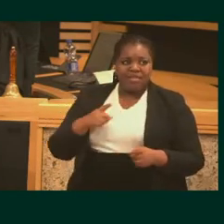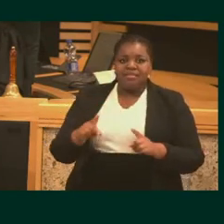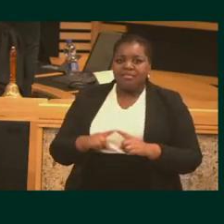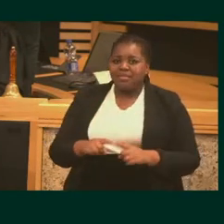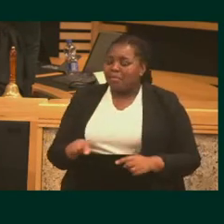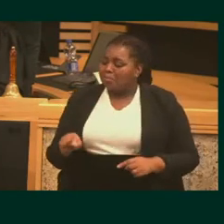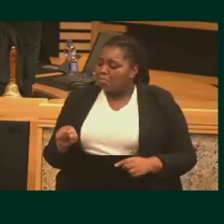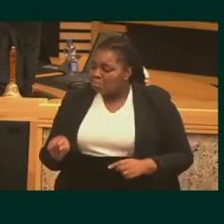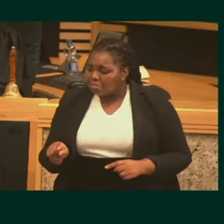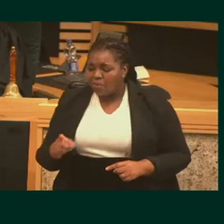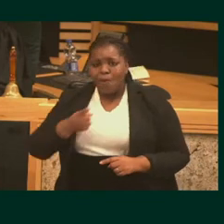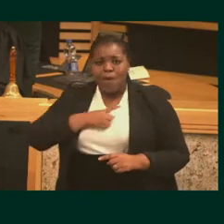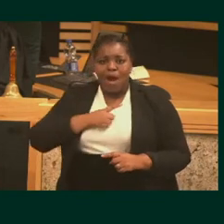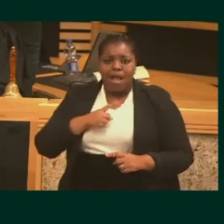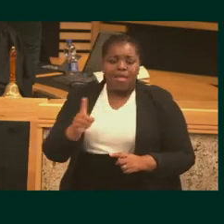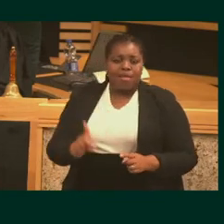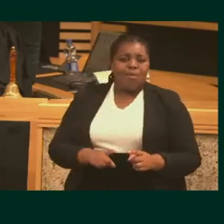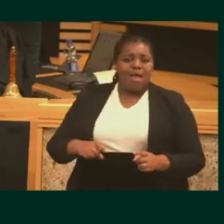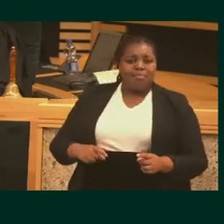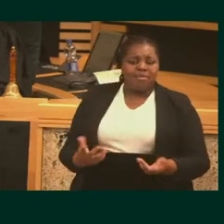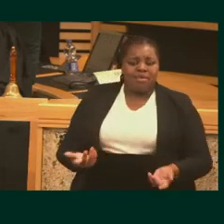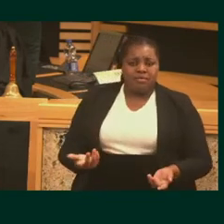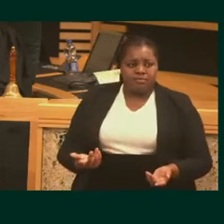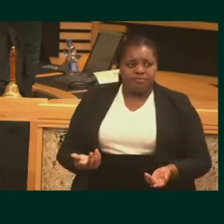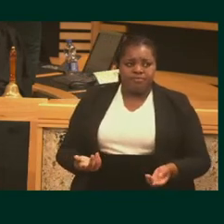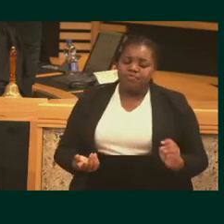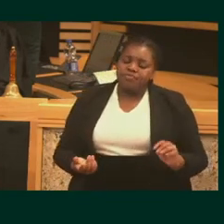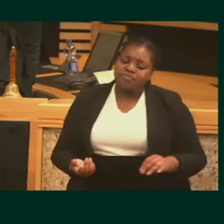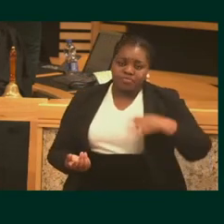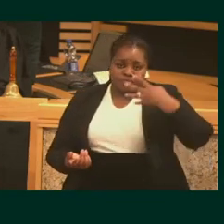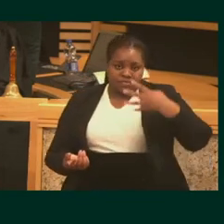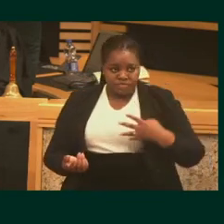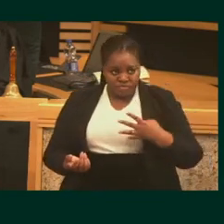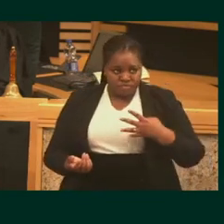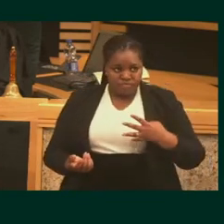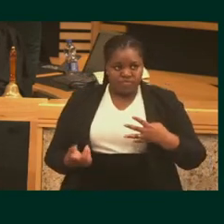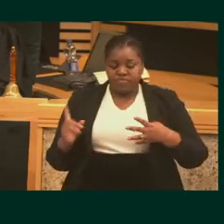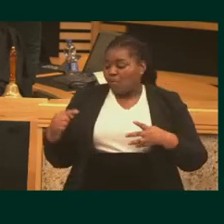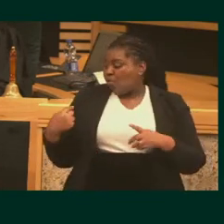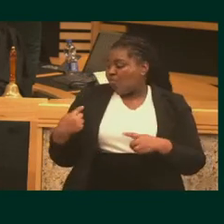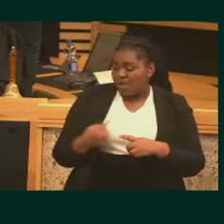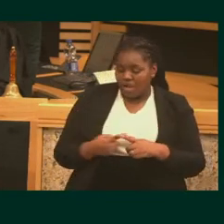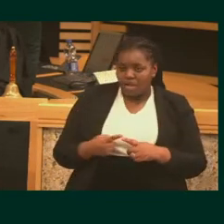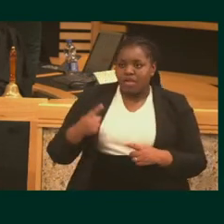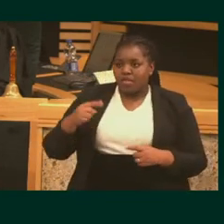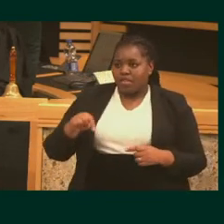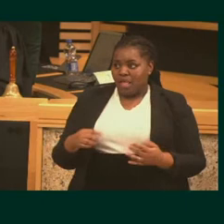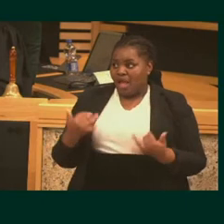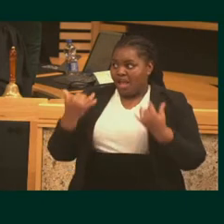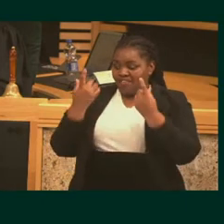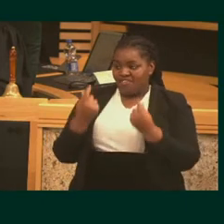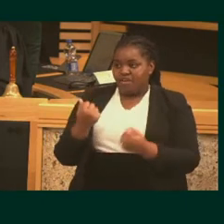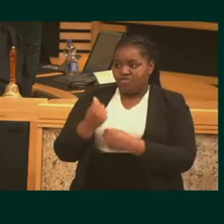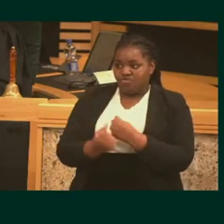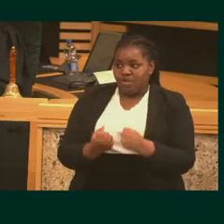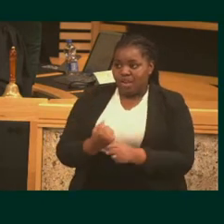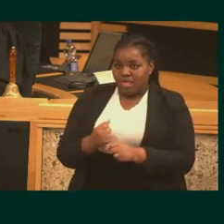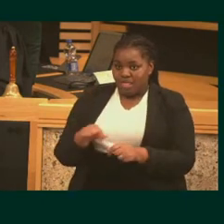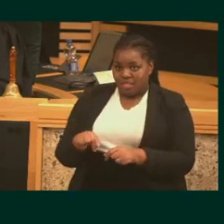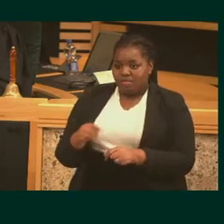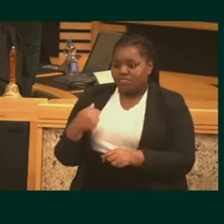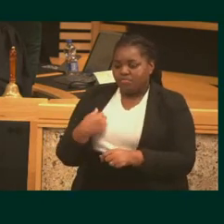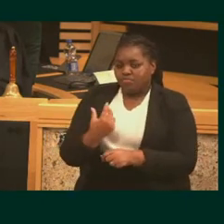motivated by extreme poverty and four that so far for the current Financial year only